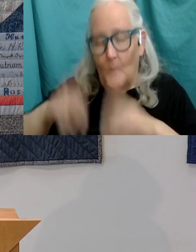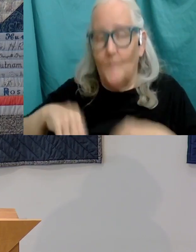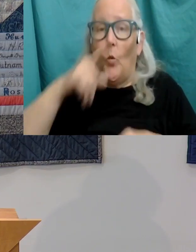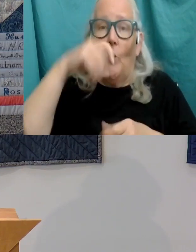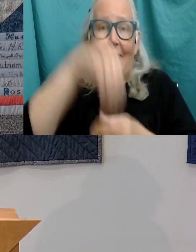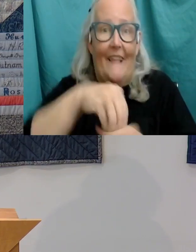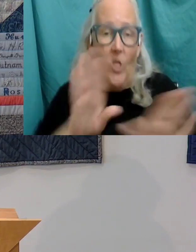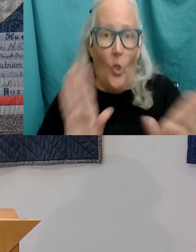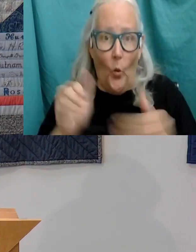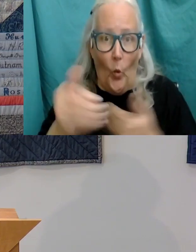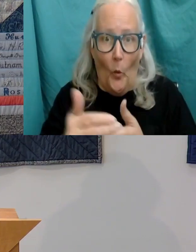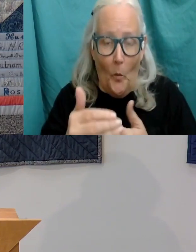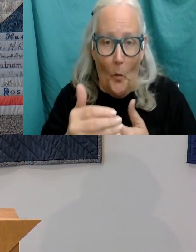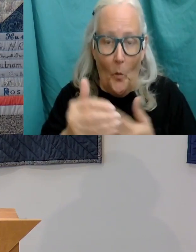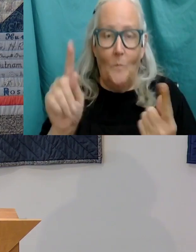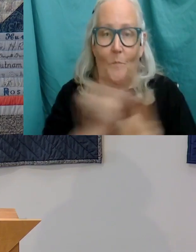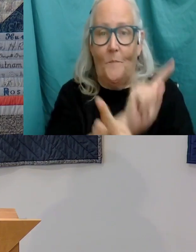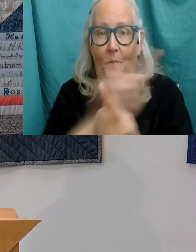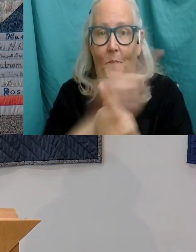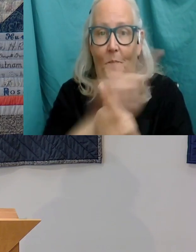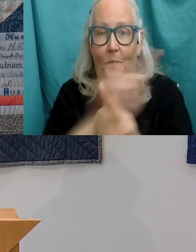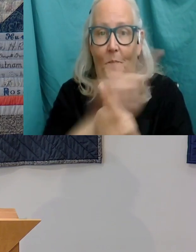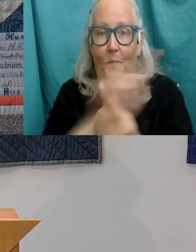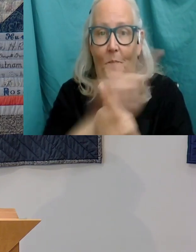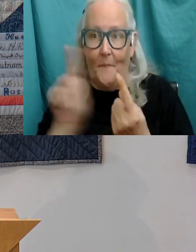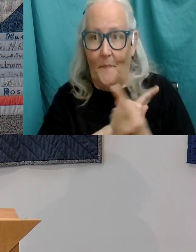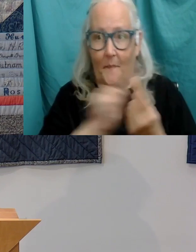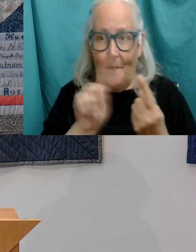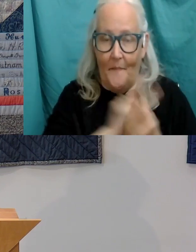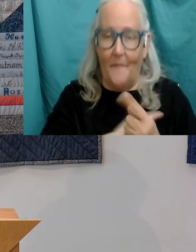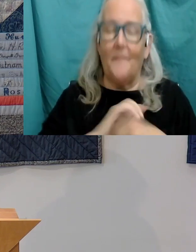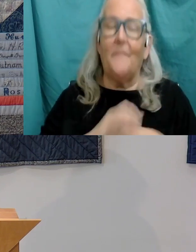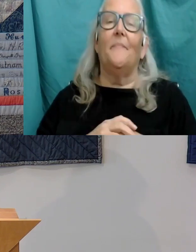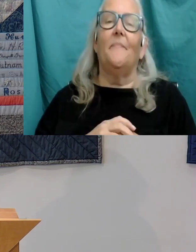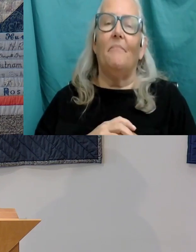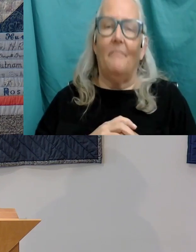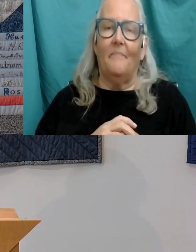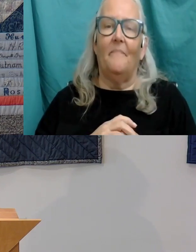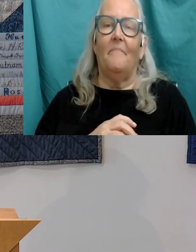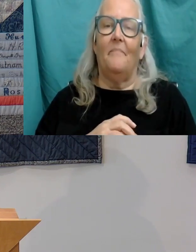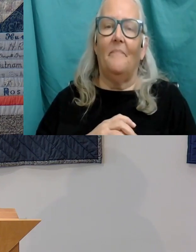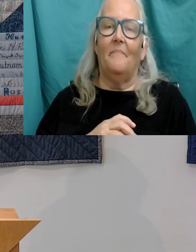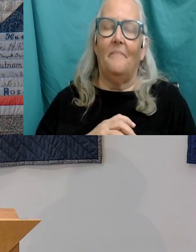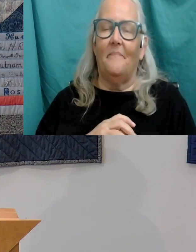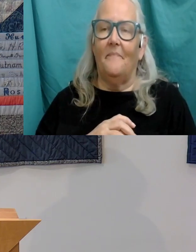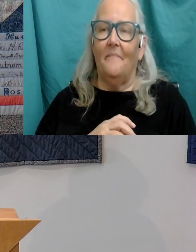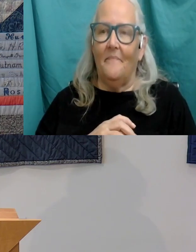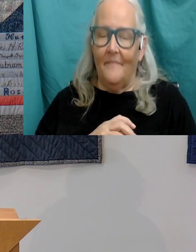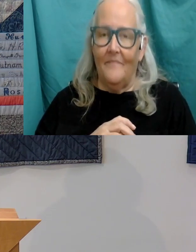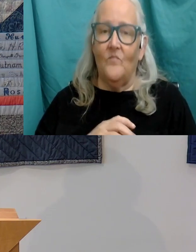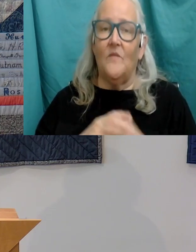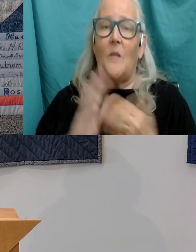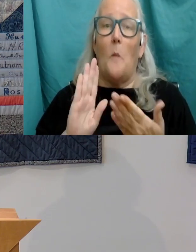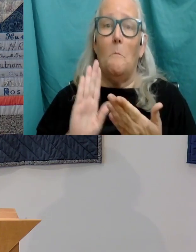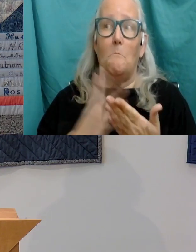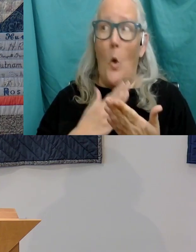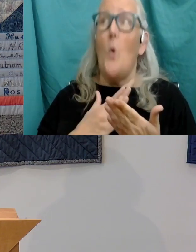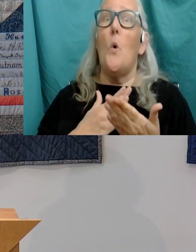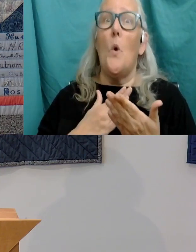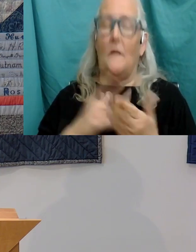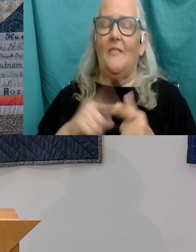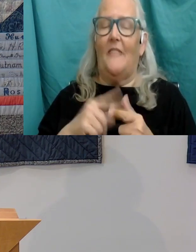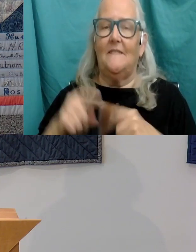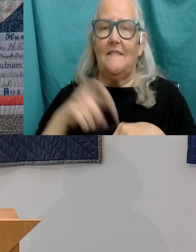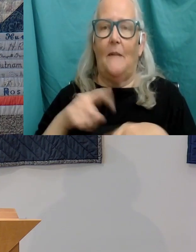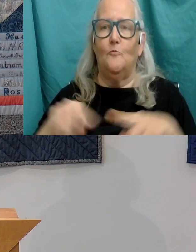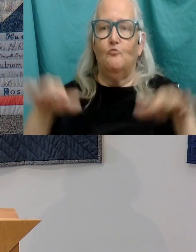in the sanctuary greet one another around the sanctuary. When the music starts, please head back to your seat and stand for our